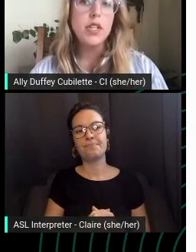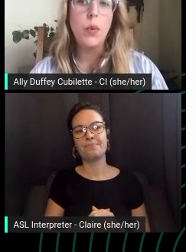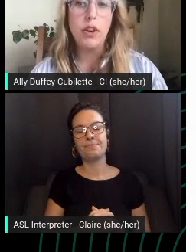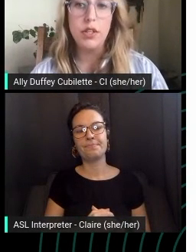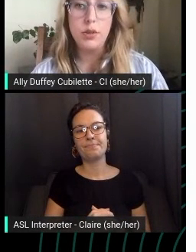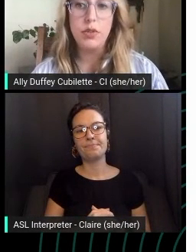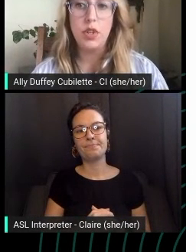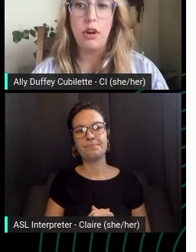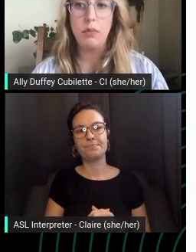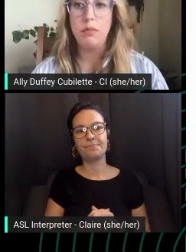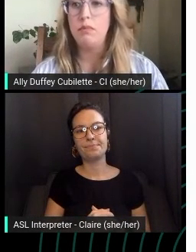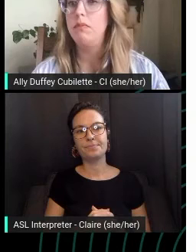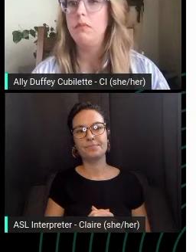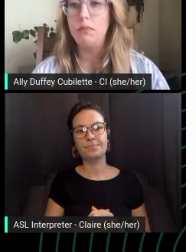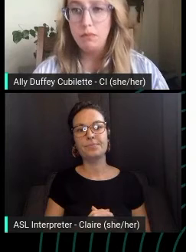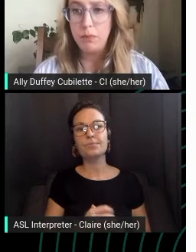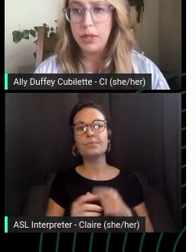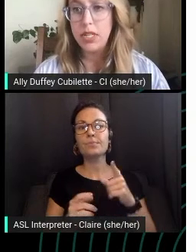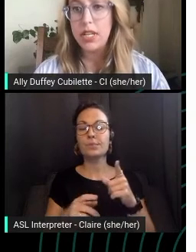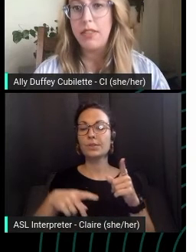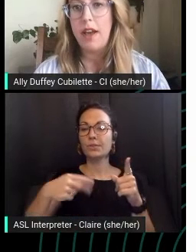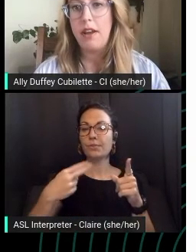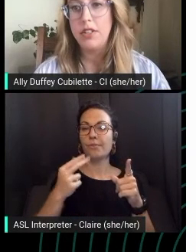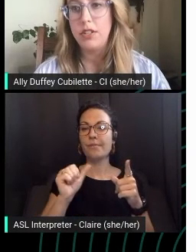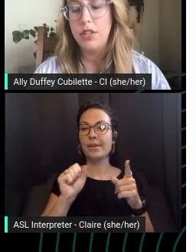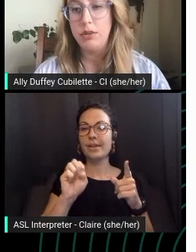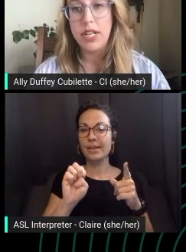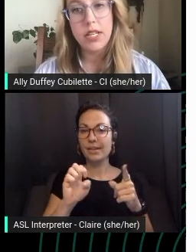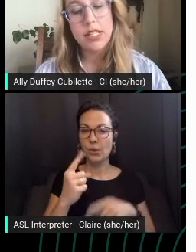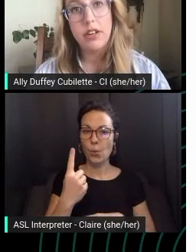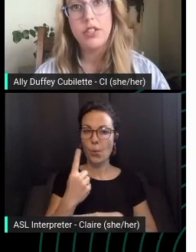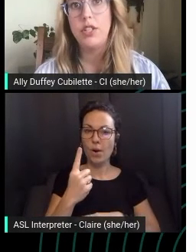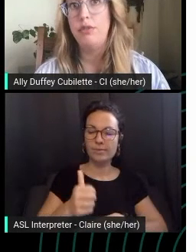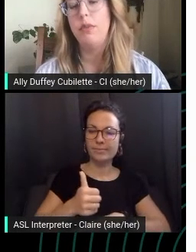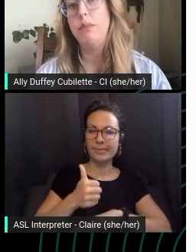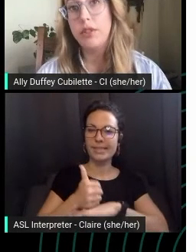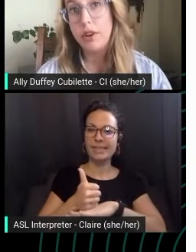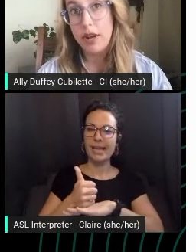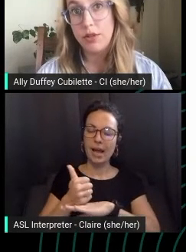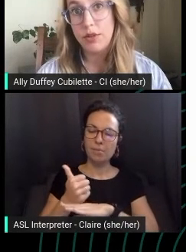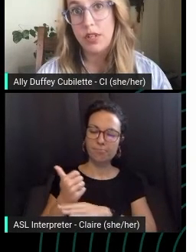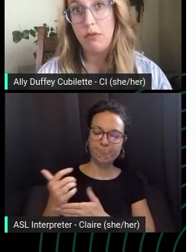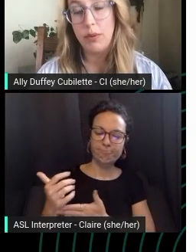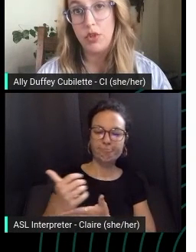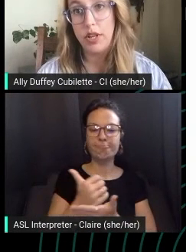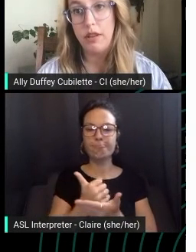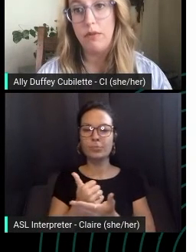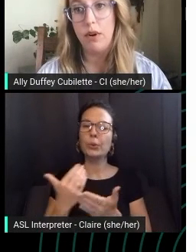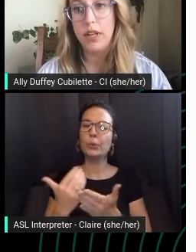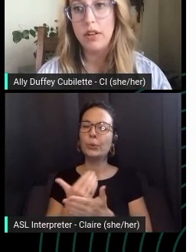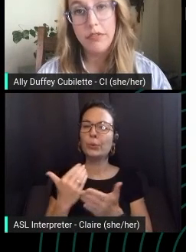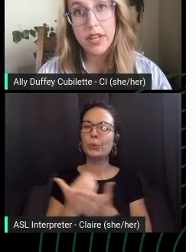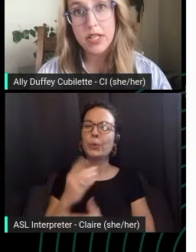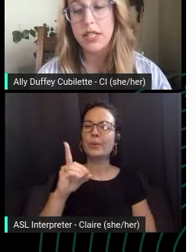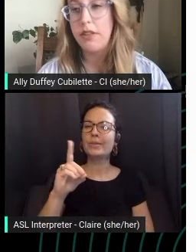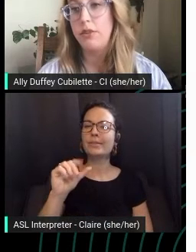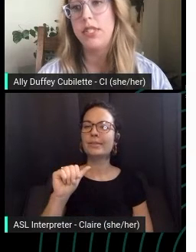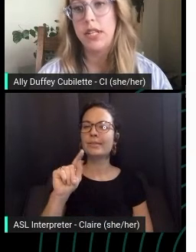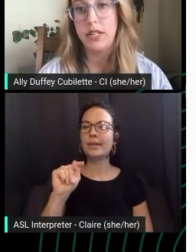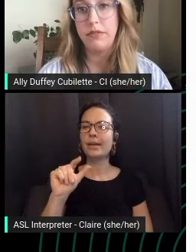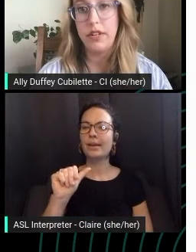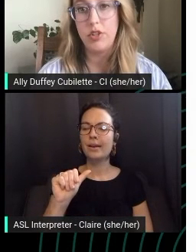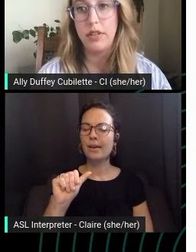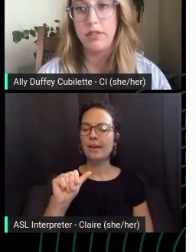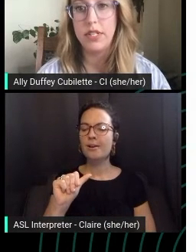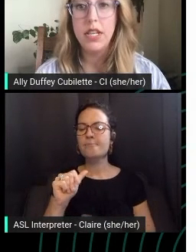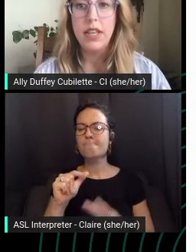Phase 1 is where you start building that new data set. You familiarize yourself with the GA4 interface and those